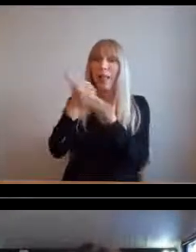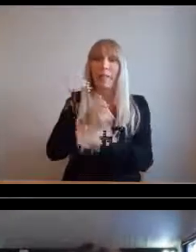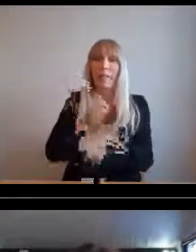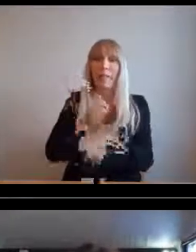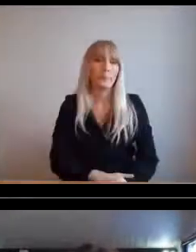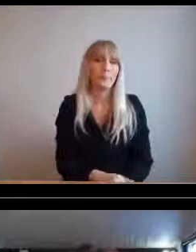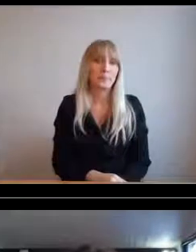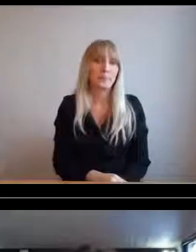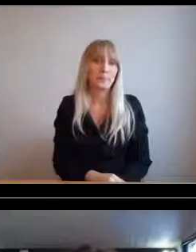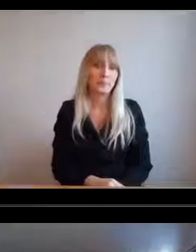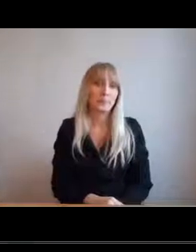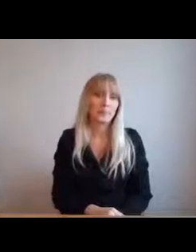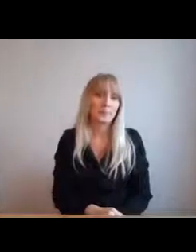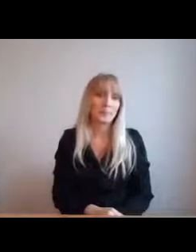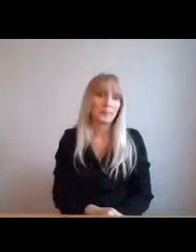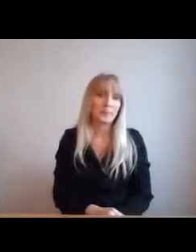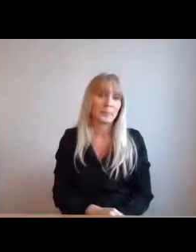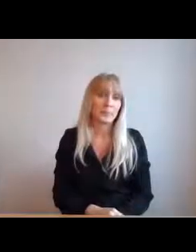onwards.